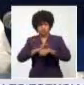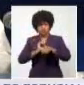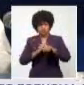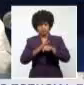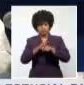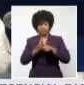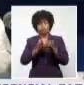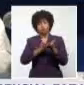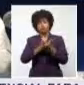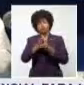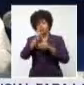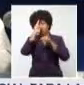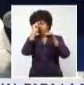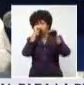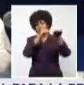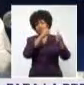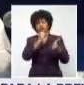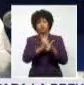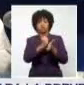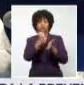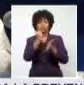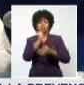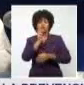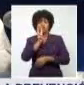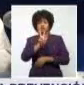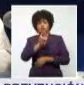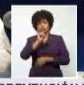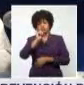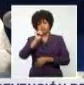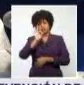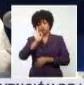1,887 patients diagnosed with the disease,